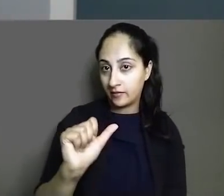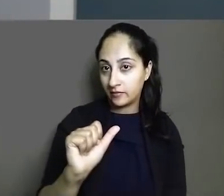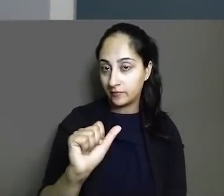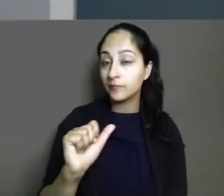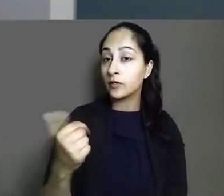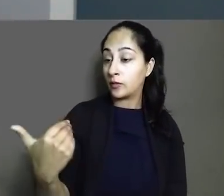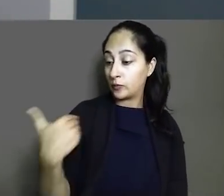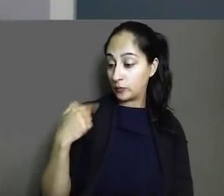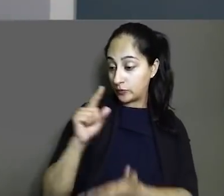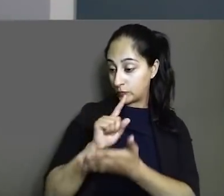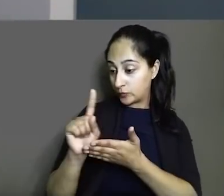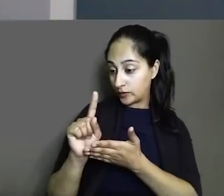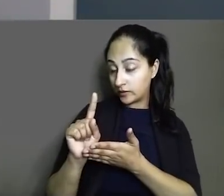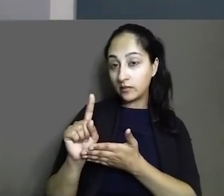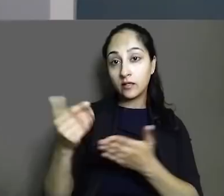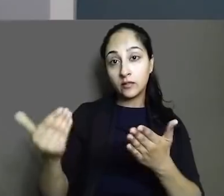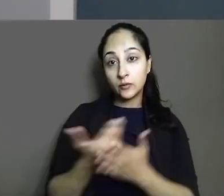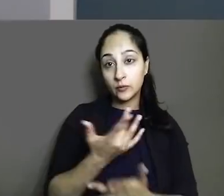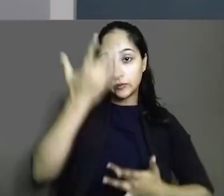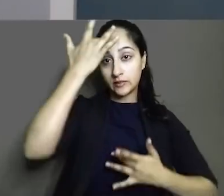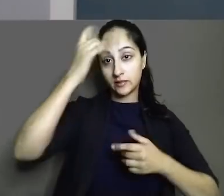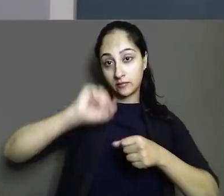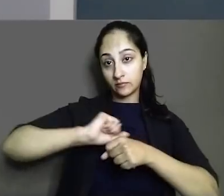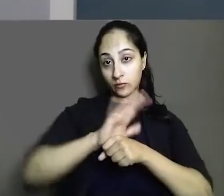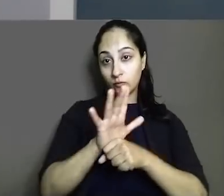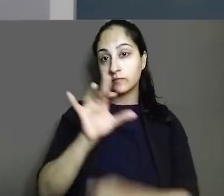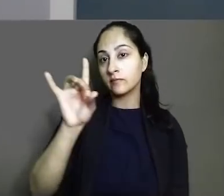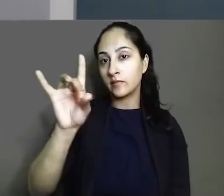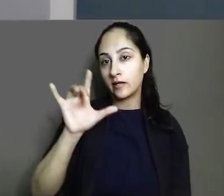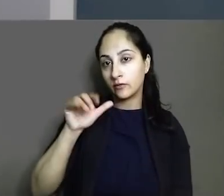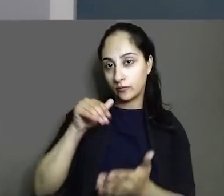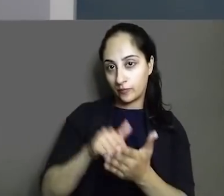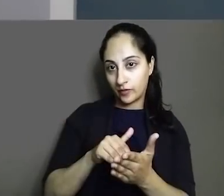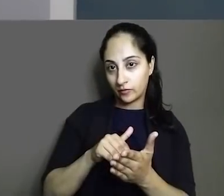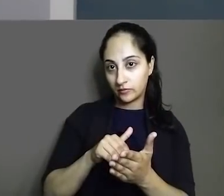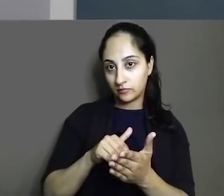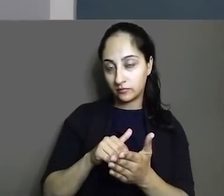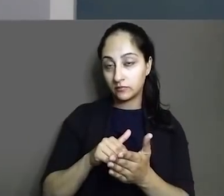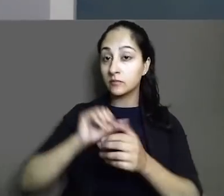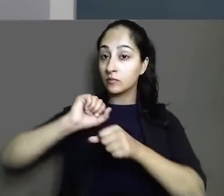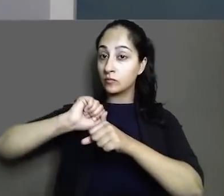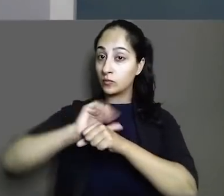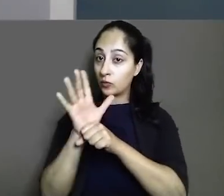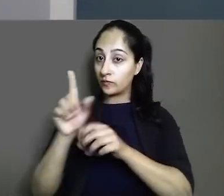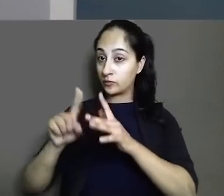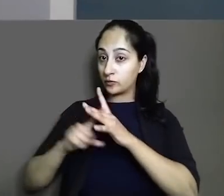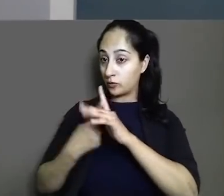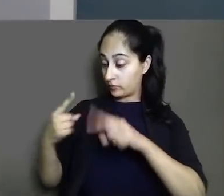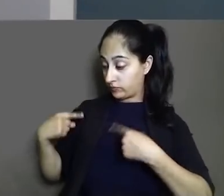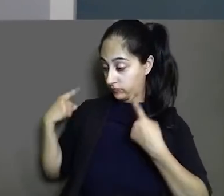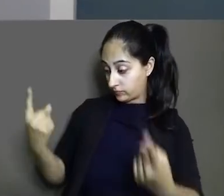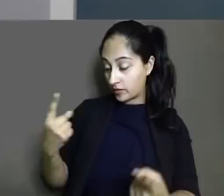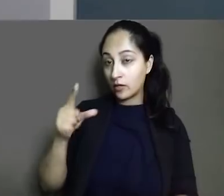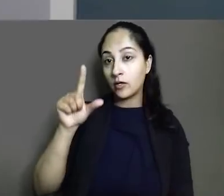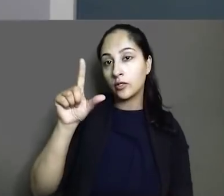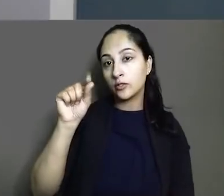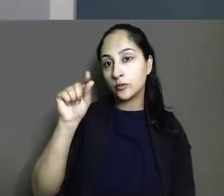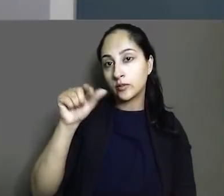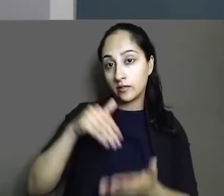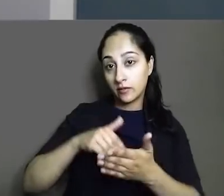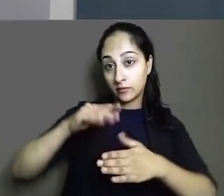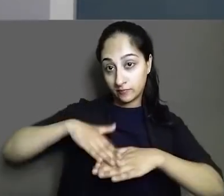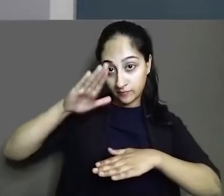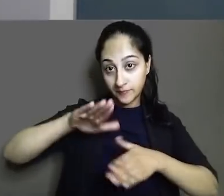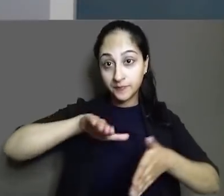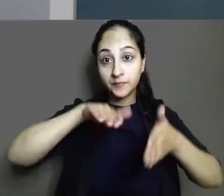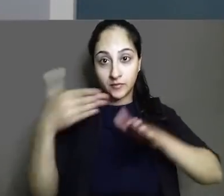week in Canada, there have been over 800,000 cases of COVID-19 and over 20,000 Canadians have lost